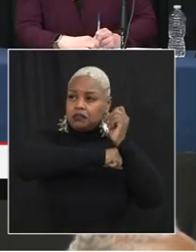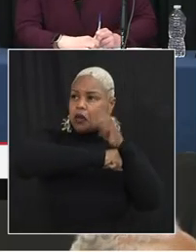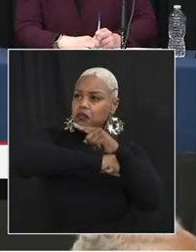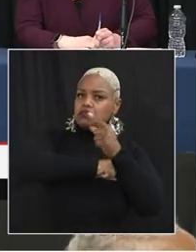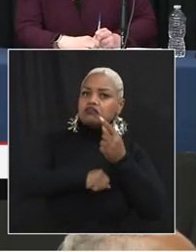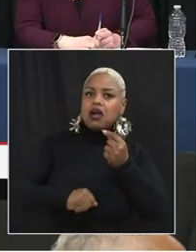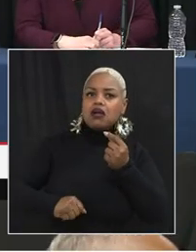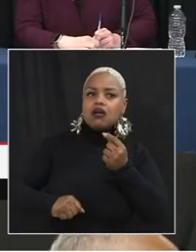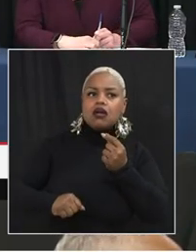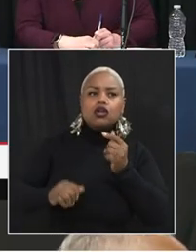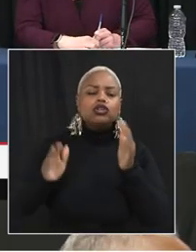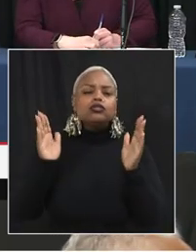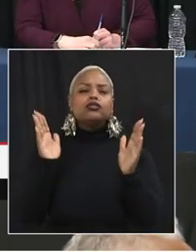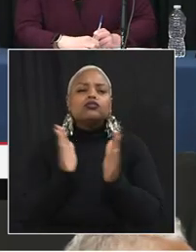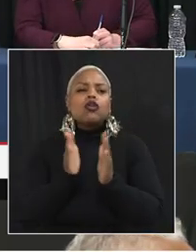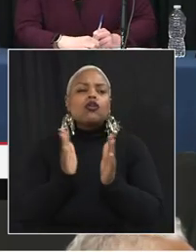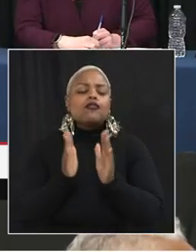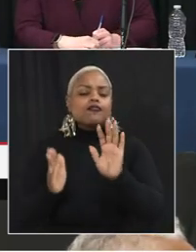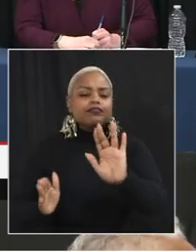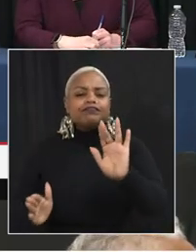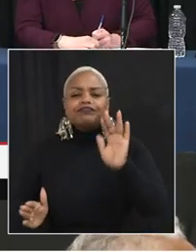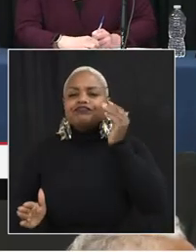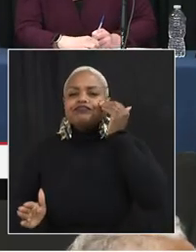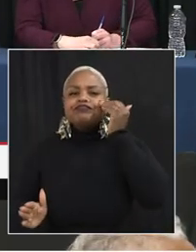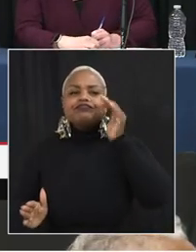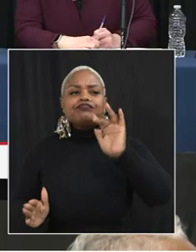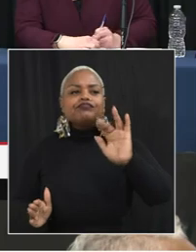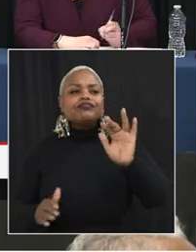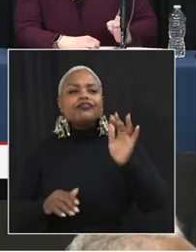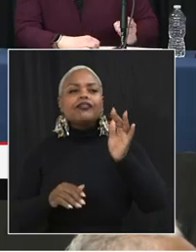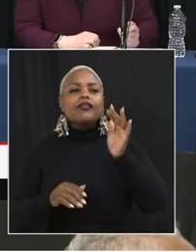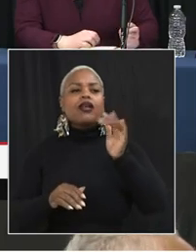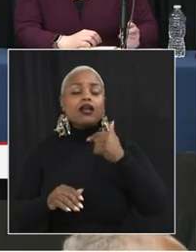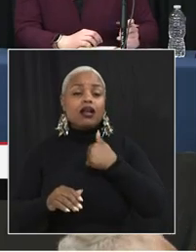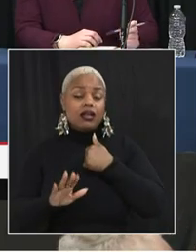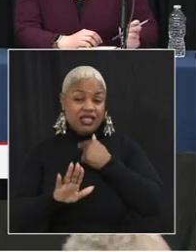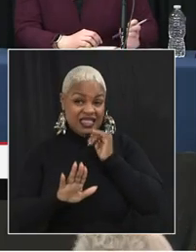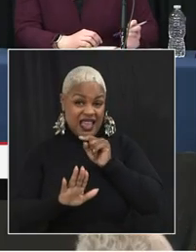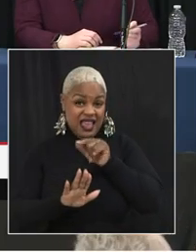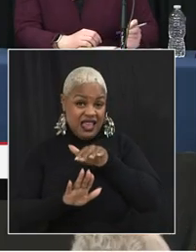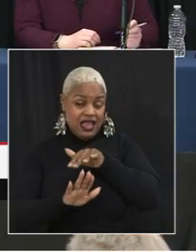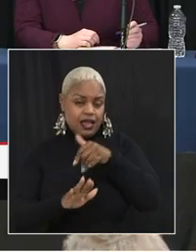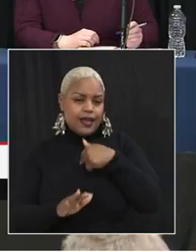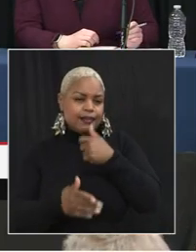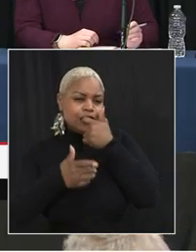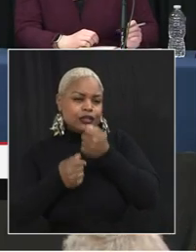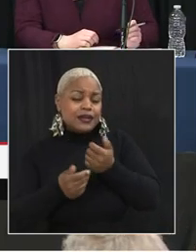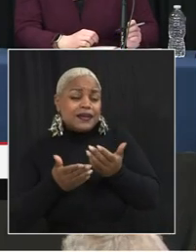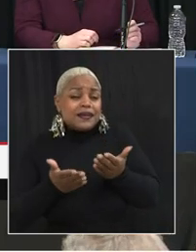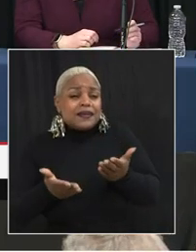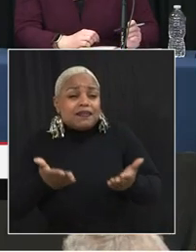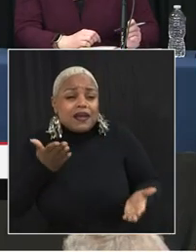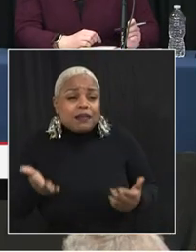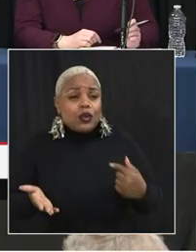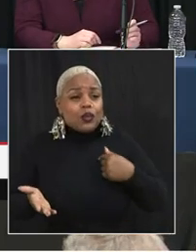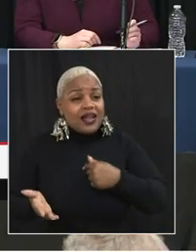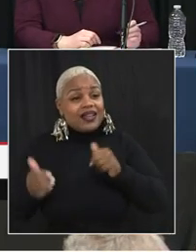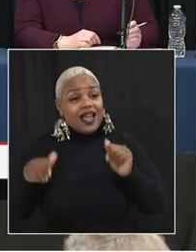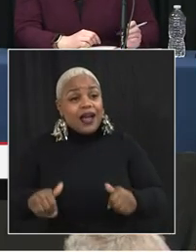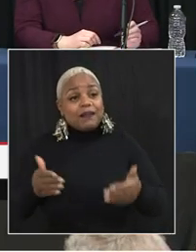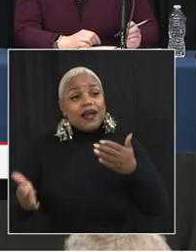a gateway. And I'm interested in finding out if there's any way that we can get a